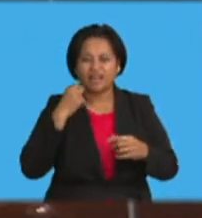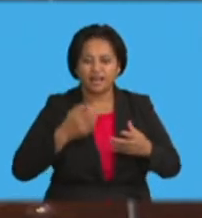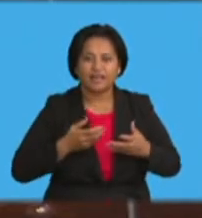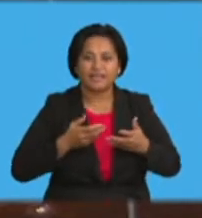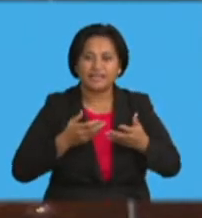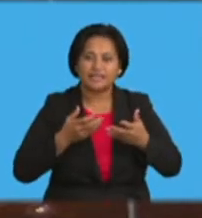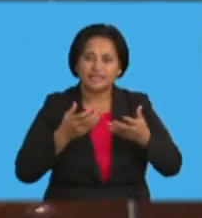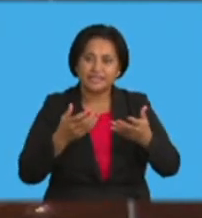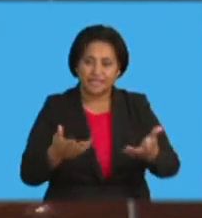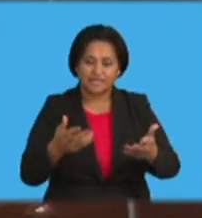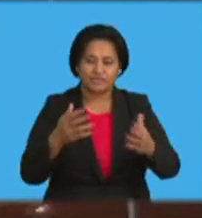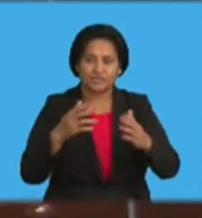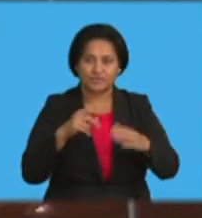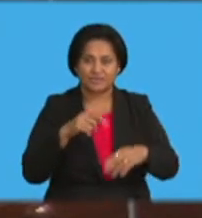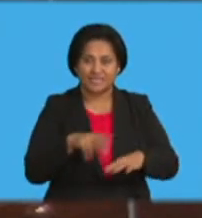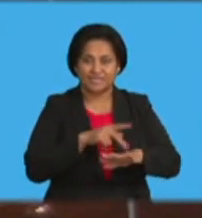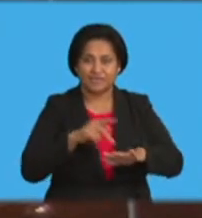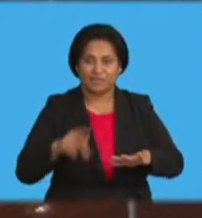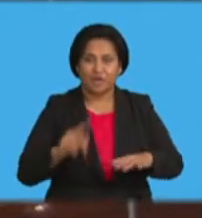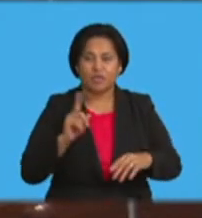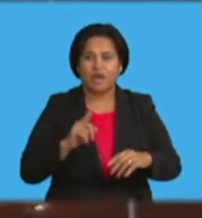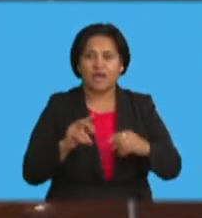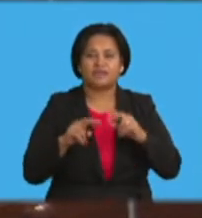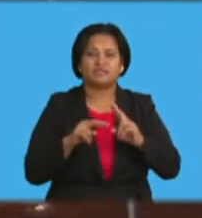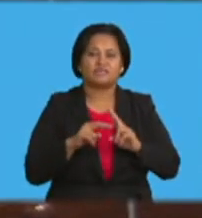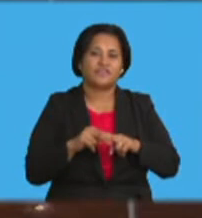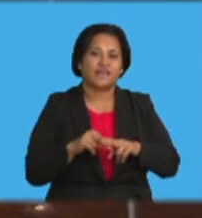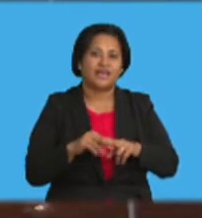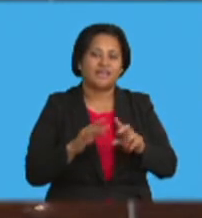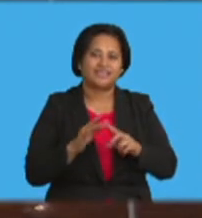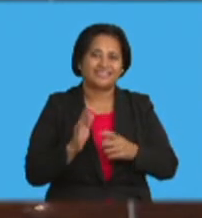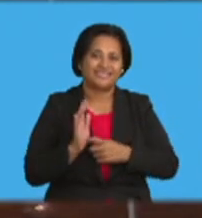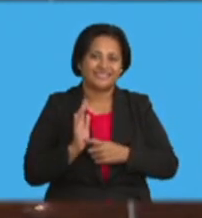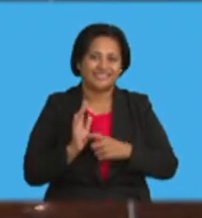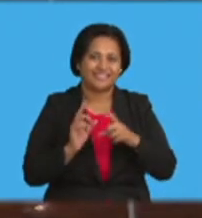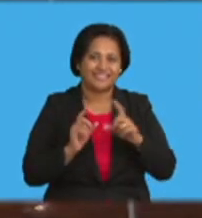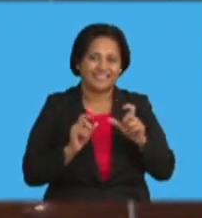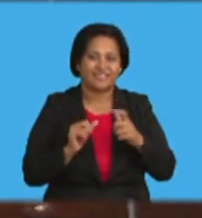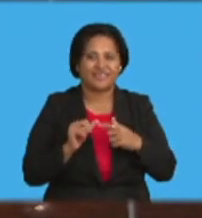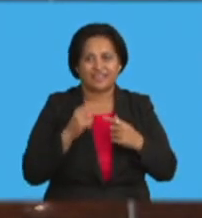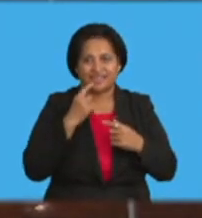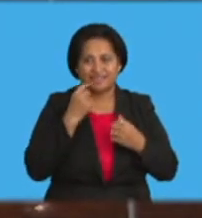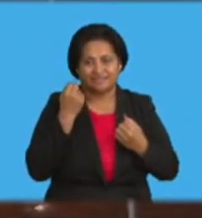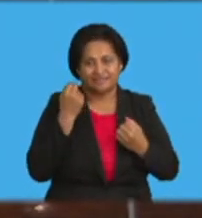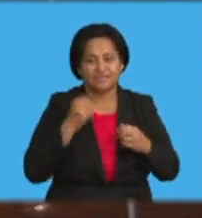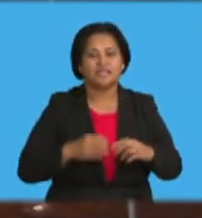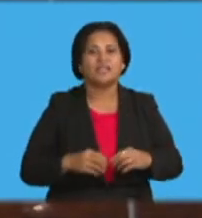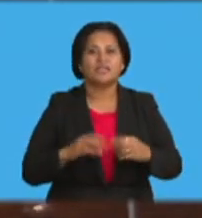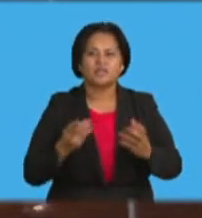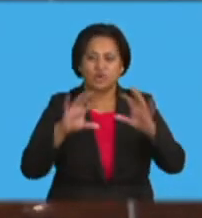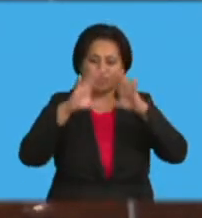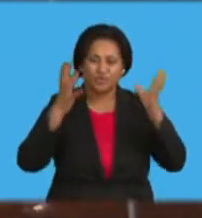what Fiji Revenue and Customs Services has provided me as well. And Madam Speaker, the global practice